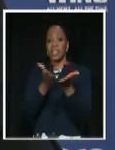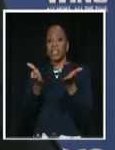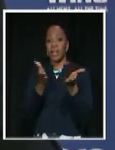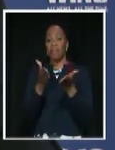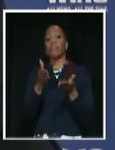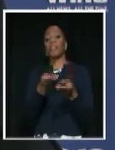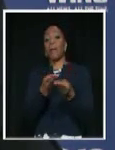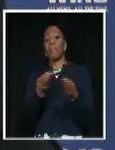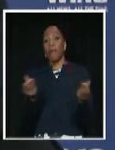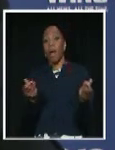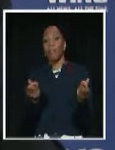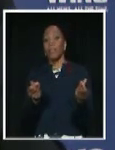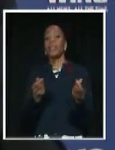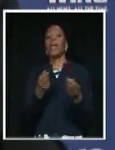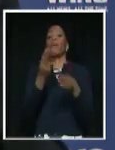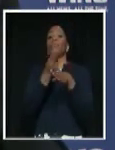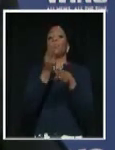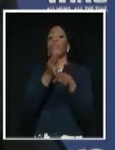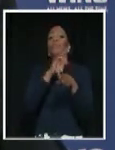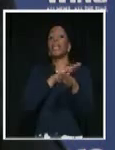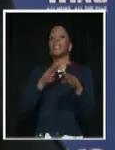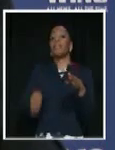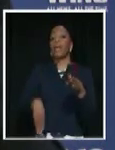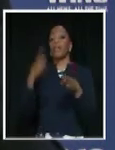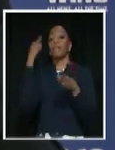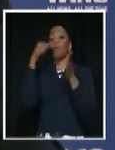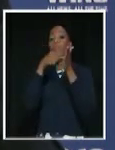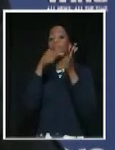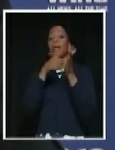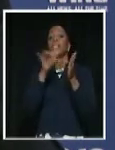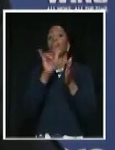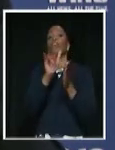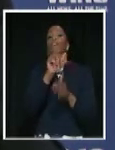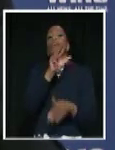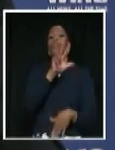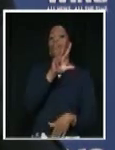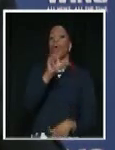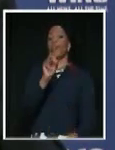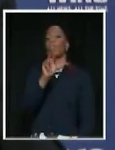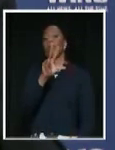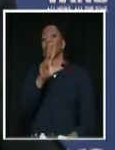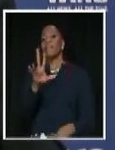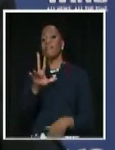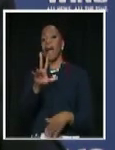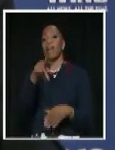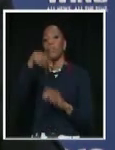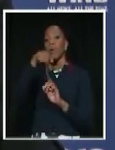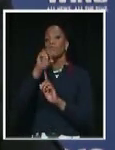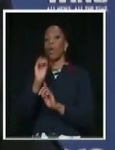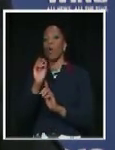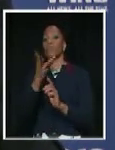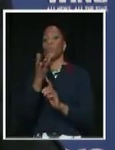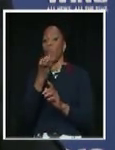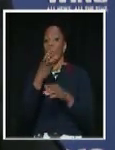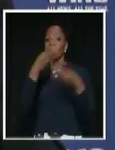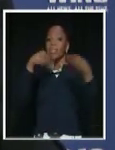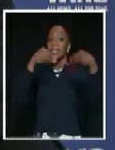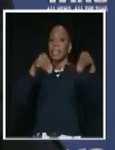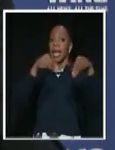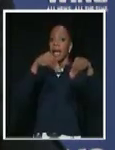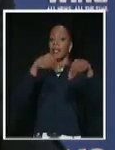want to use it to build affordable housing. I also want, for the 30 or 35 post offices that the post office wants to sell and make market